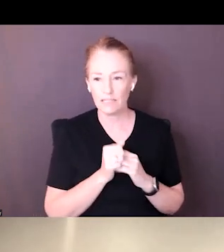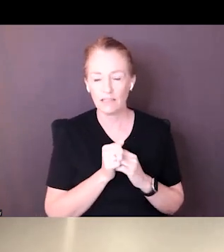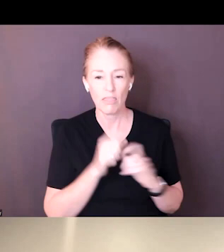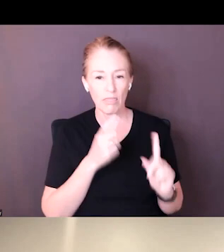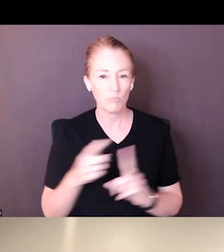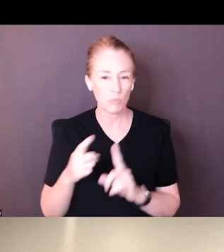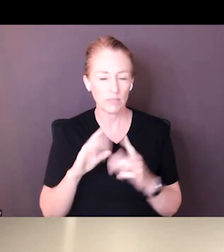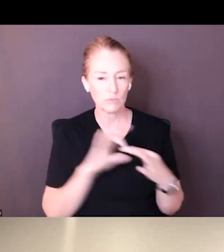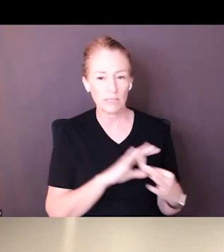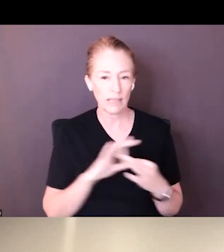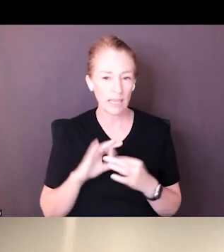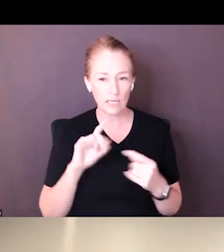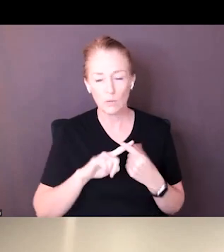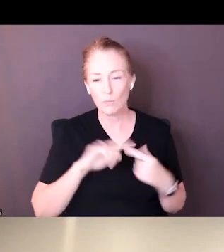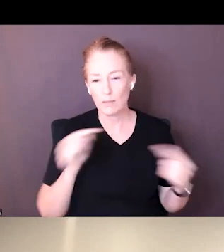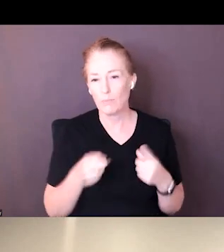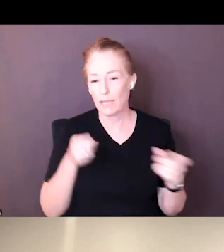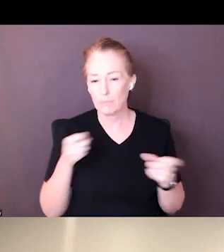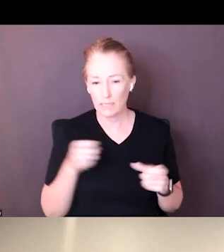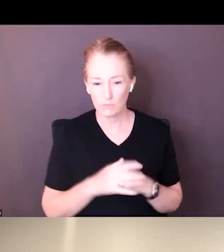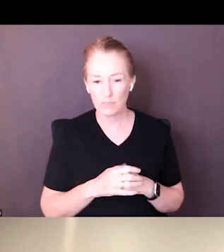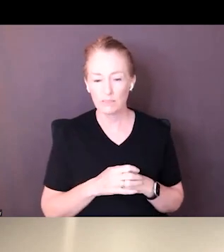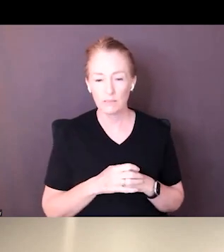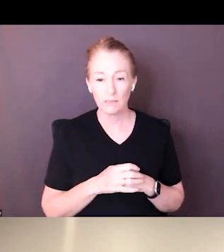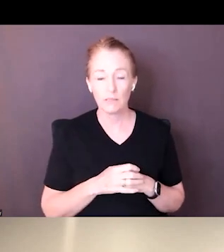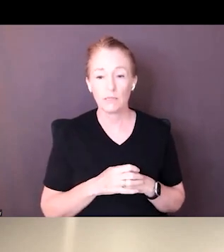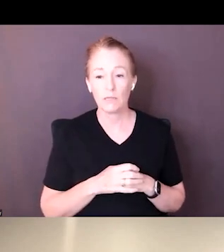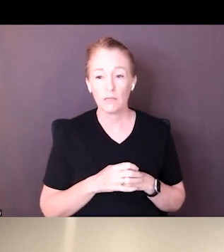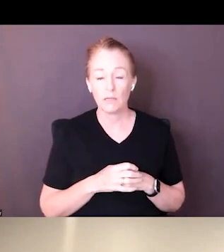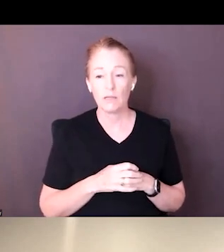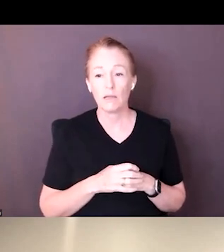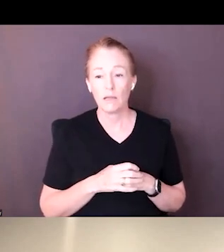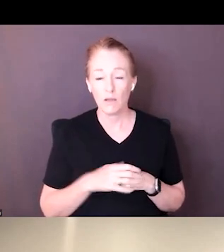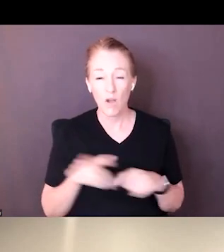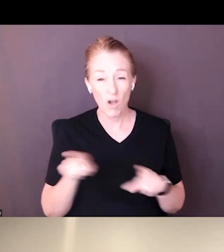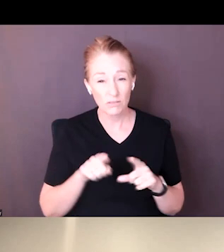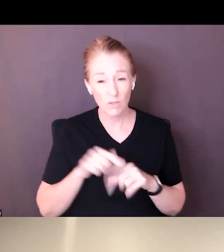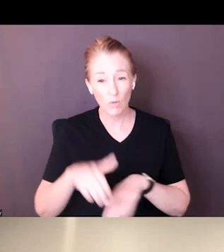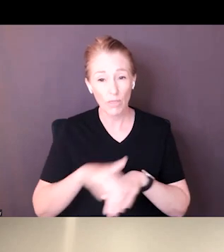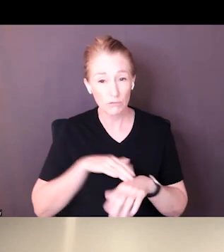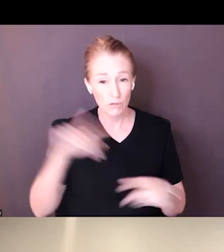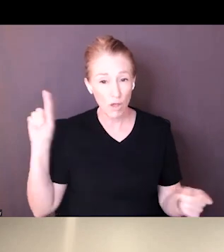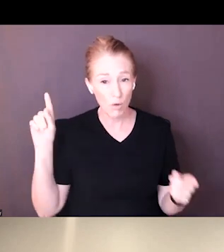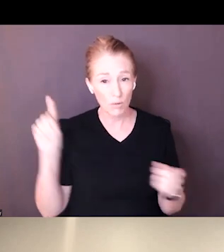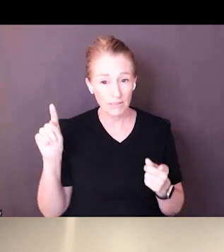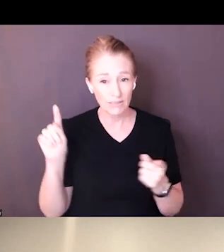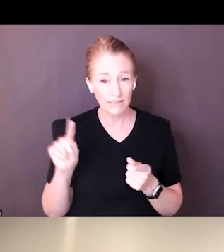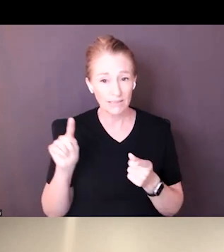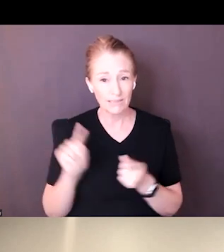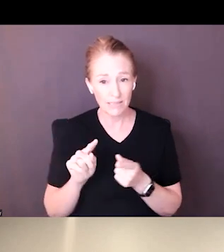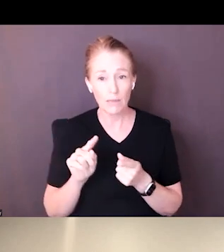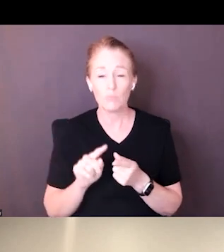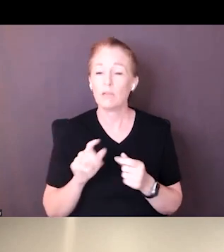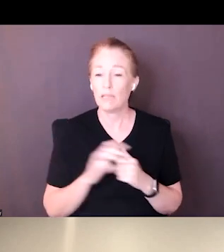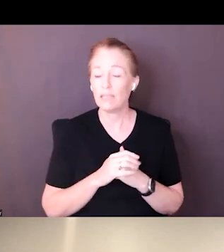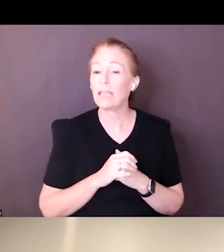management, and noting that the slow tapering is also dangerous. It's not just the abrupt